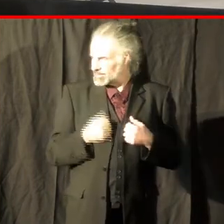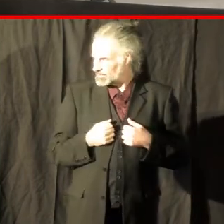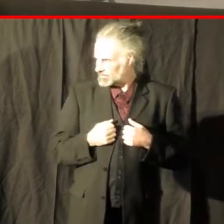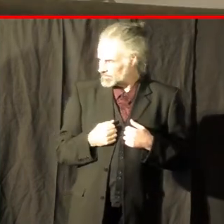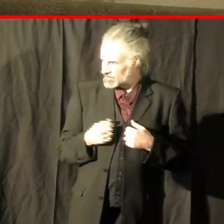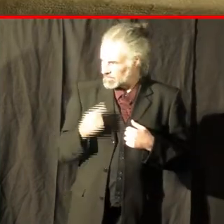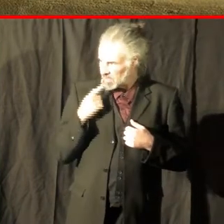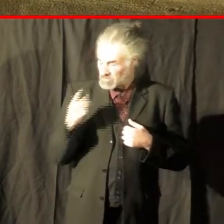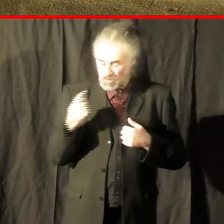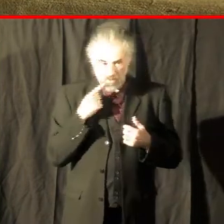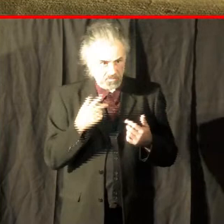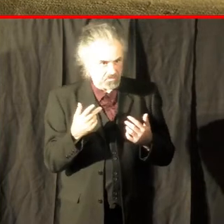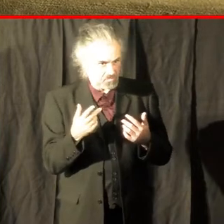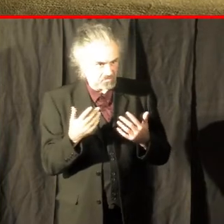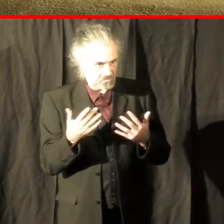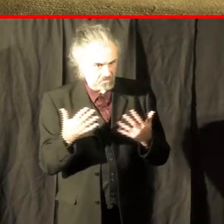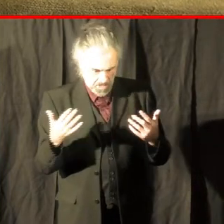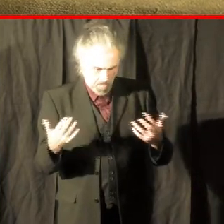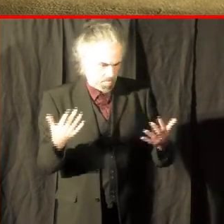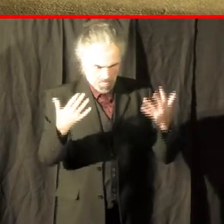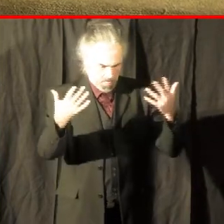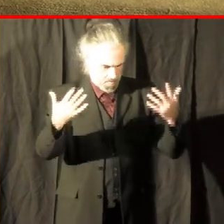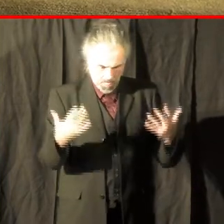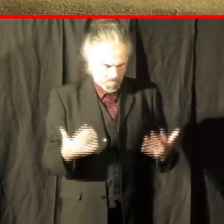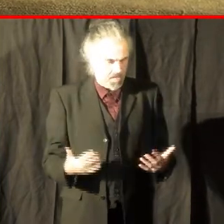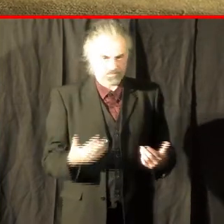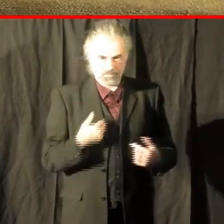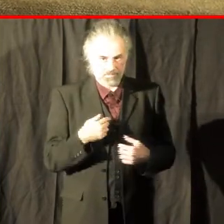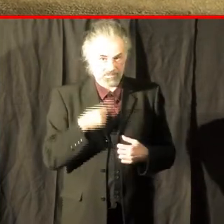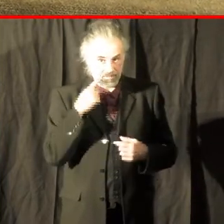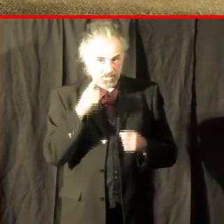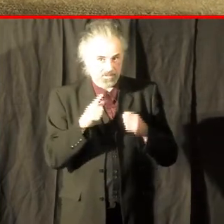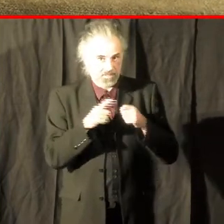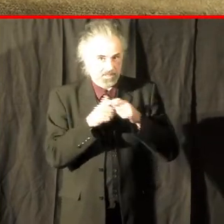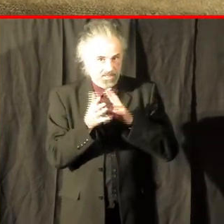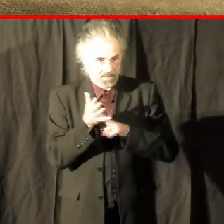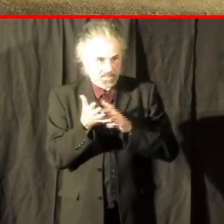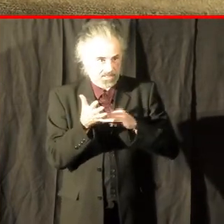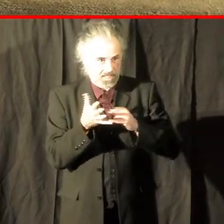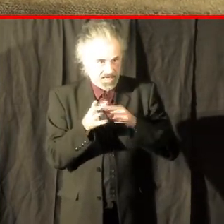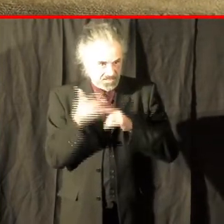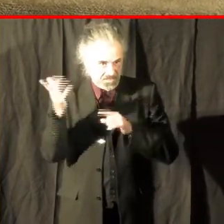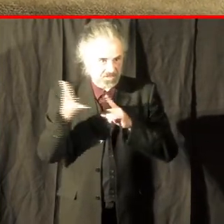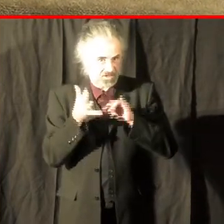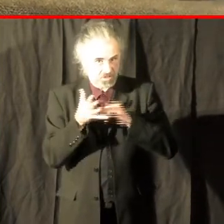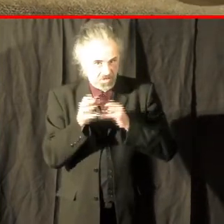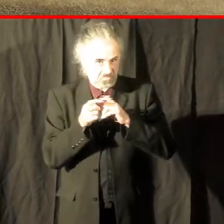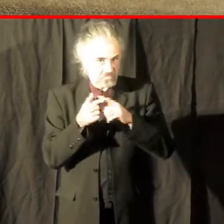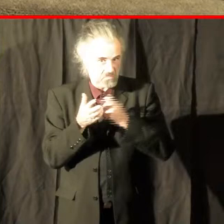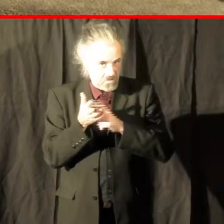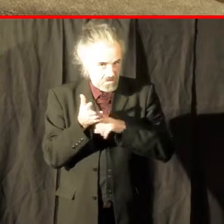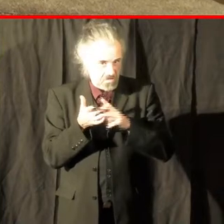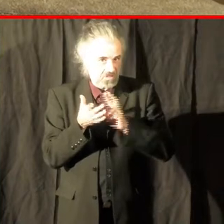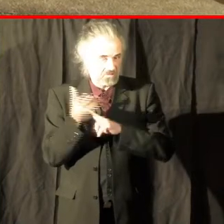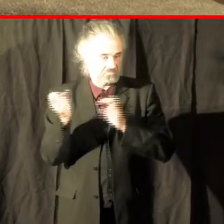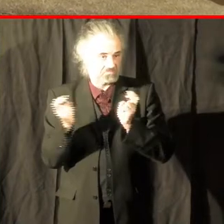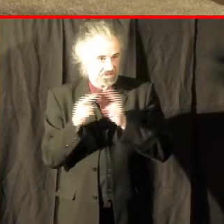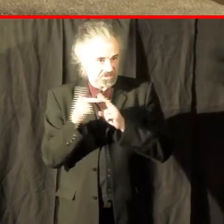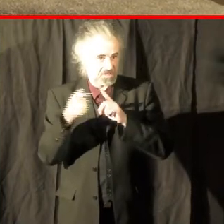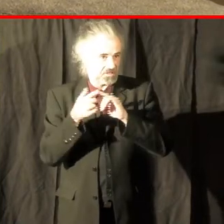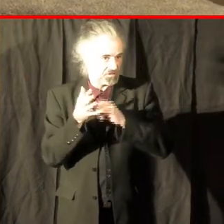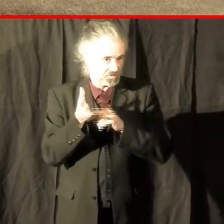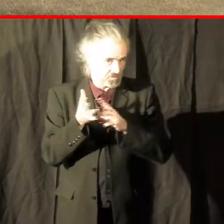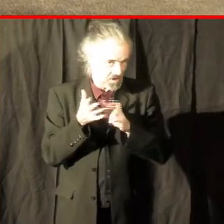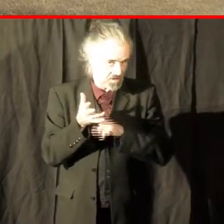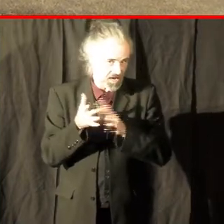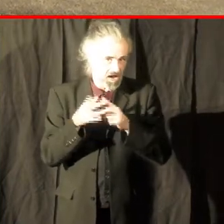It has been such a constant stream, and they're still coming through. I have Kansas in the United States, Berlin, Sydney, Vienna, India, Estonia, Queensland,